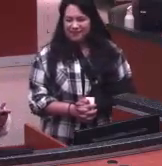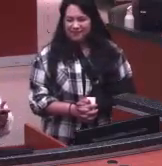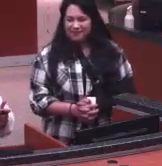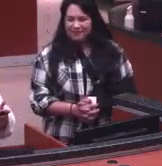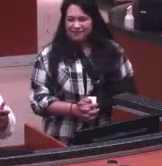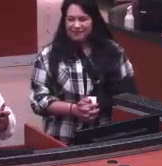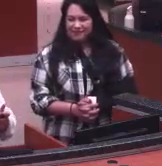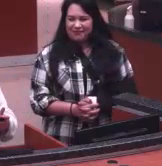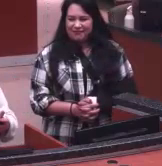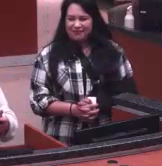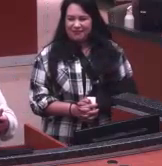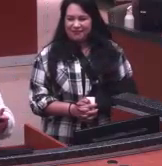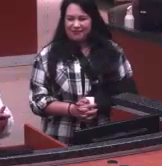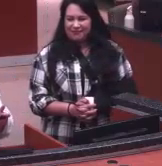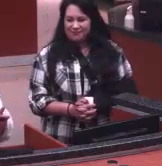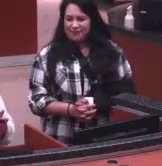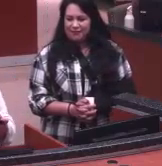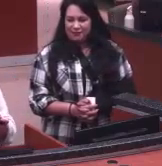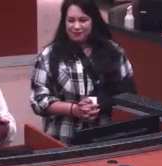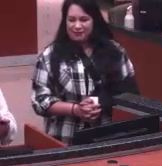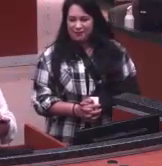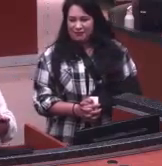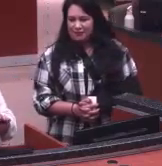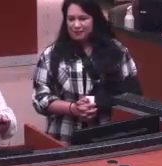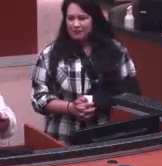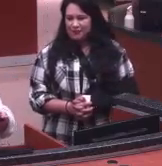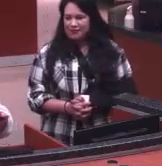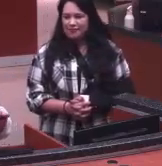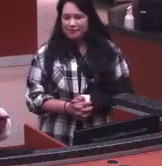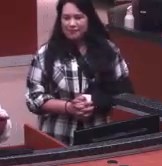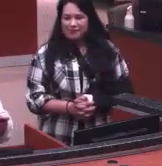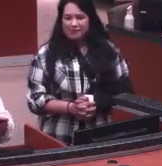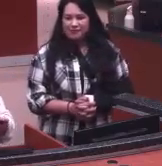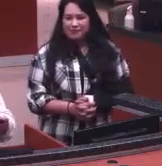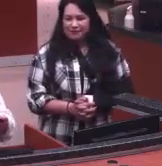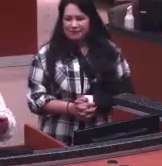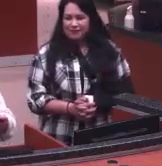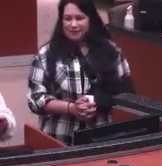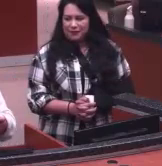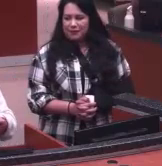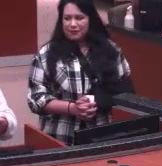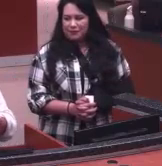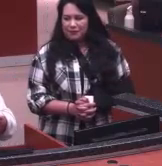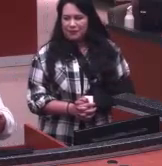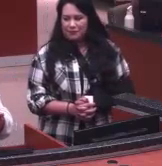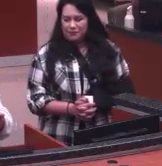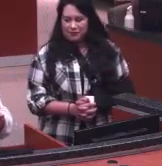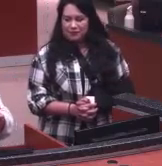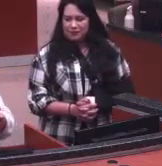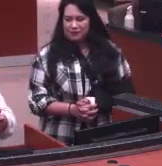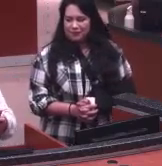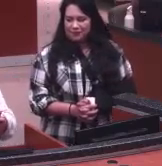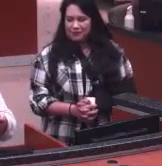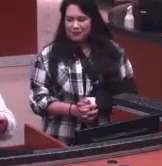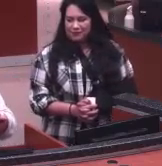the Center for Community Action and Environmental Justice, and also known as CCAEJ, which is a 45-year-old